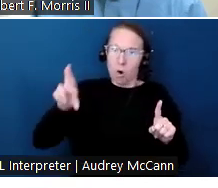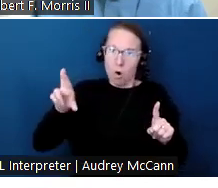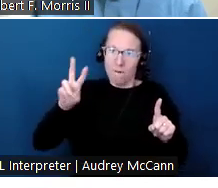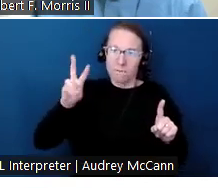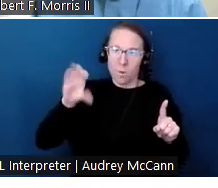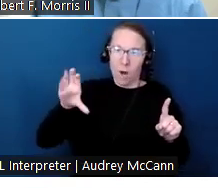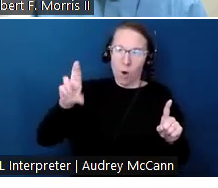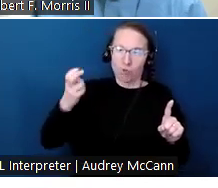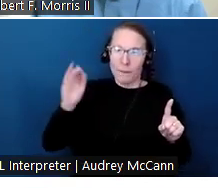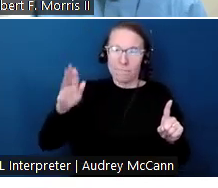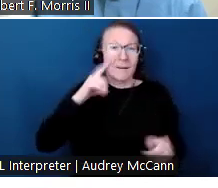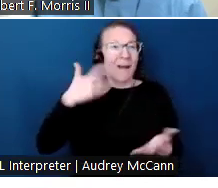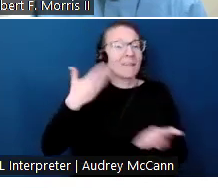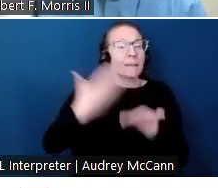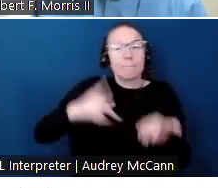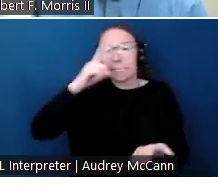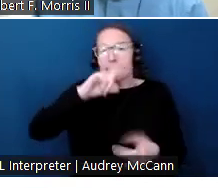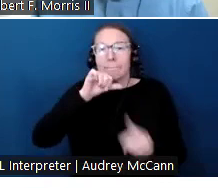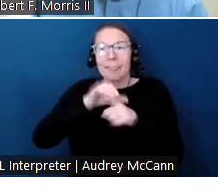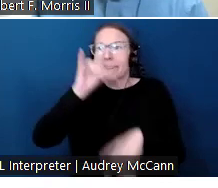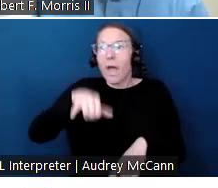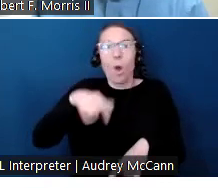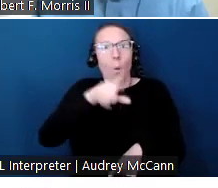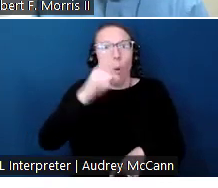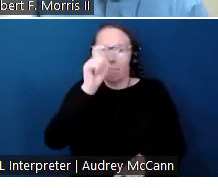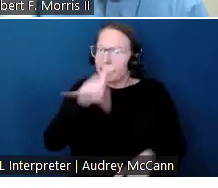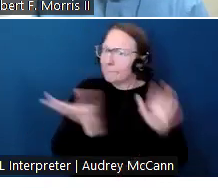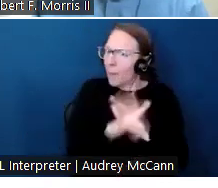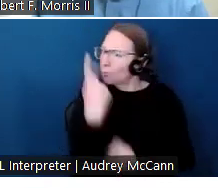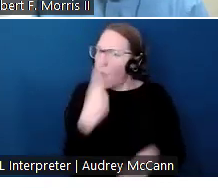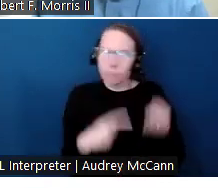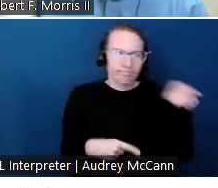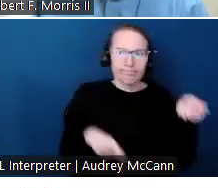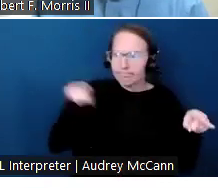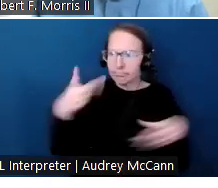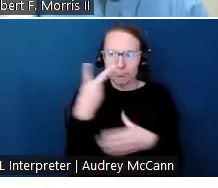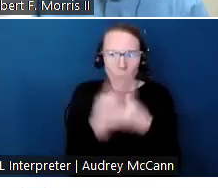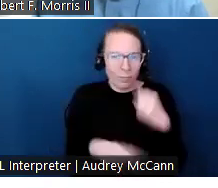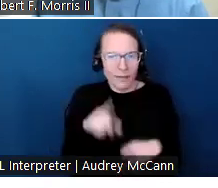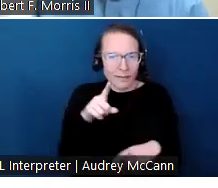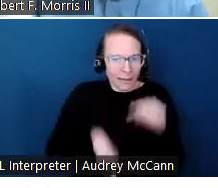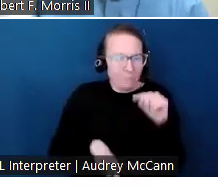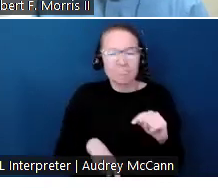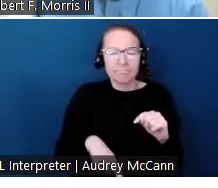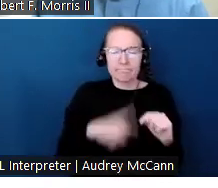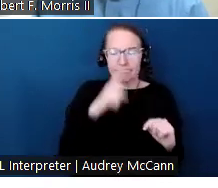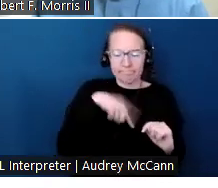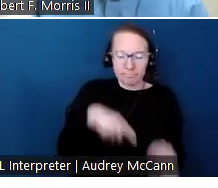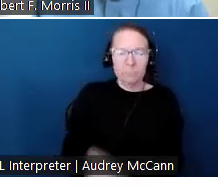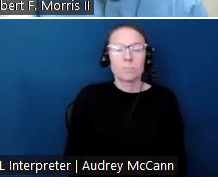only utilize maybe one or the other. And going back to when people were talking earlier about